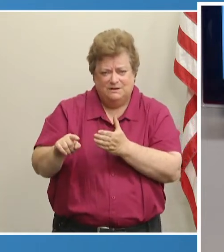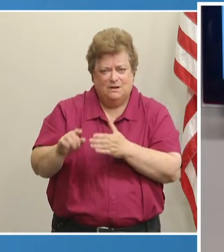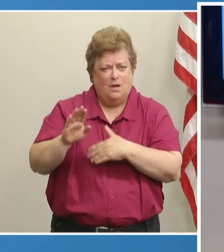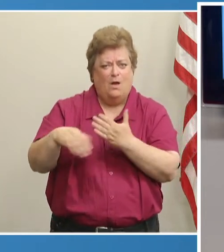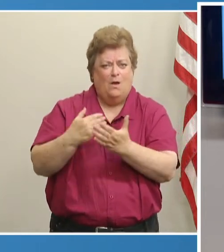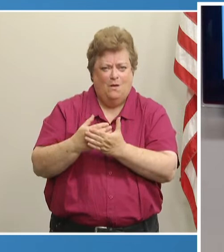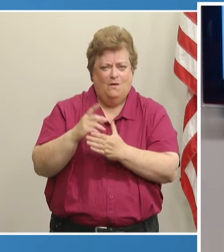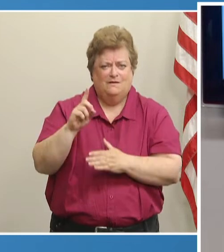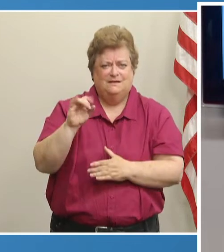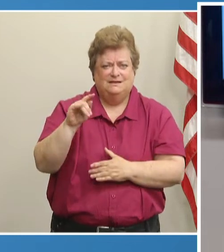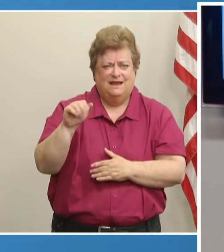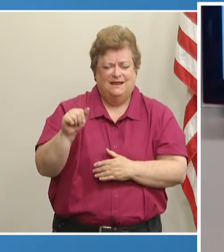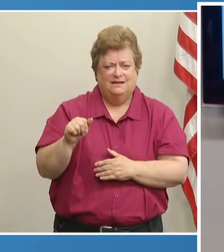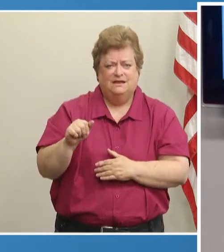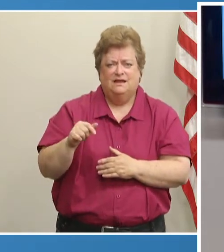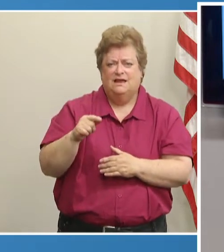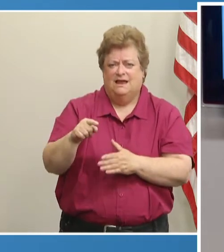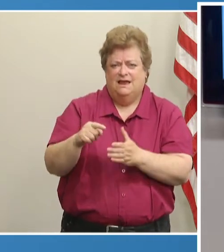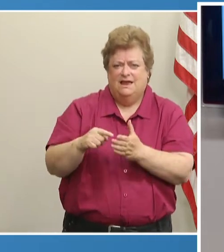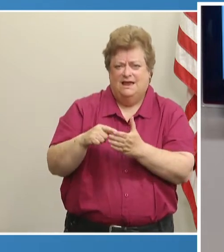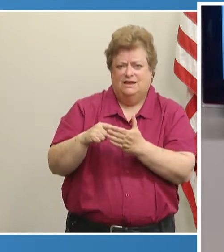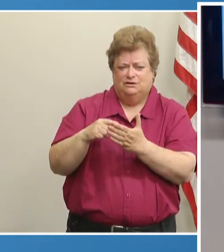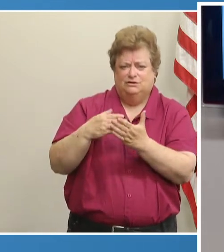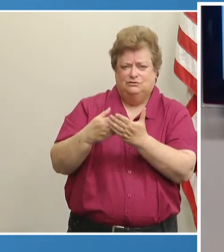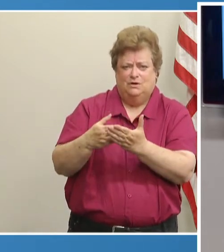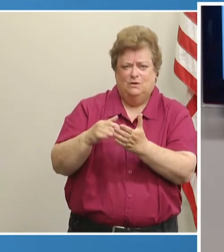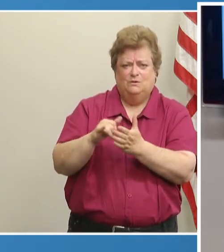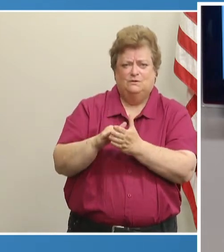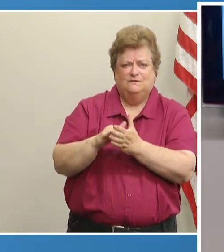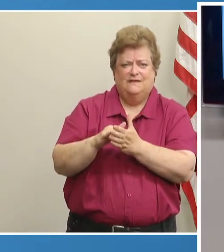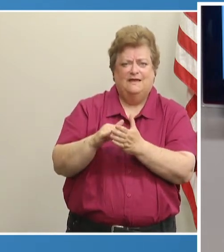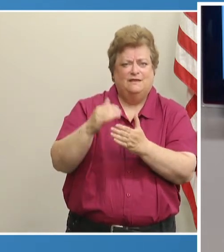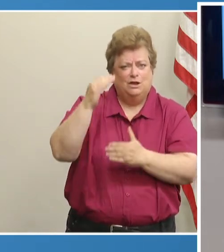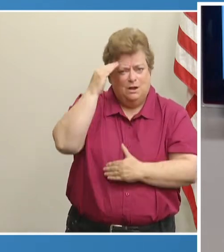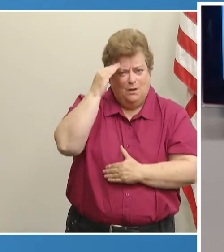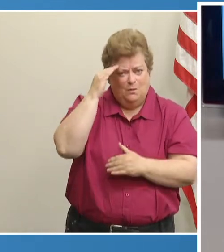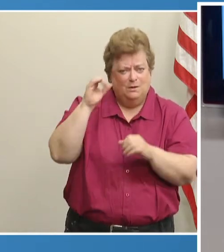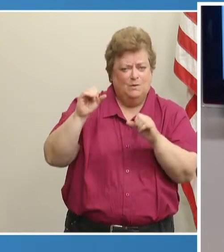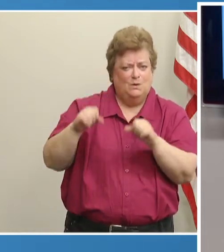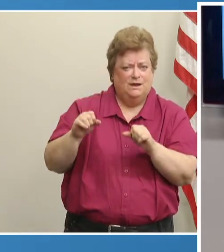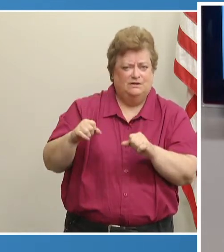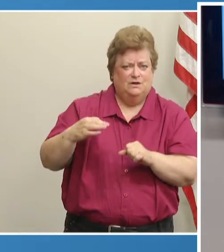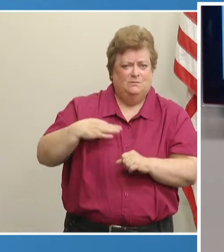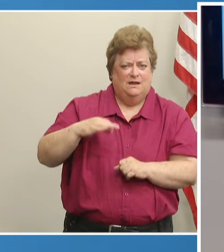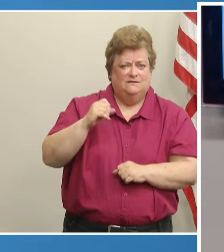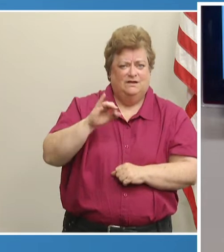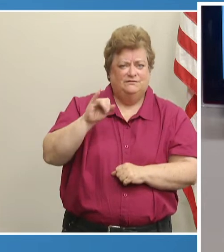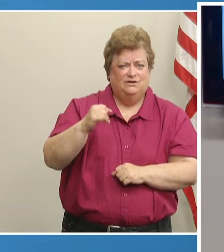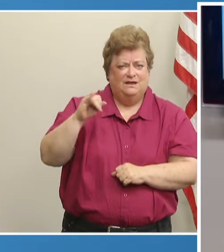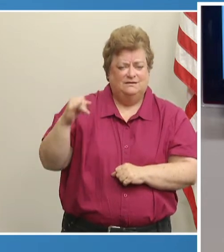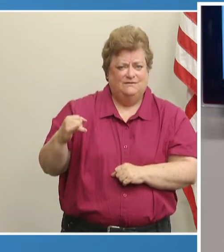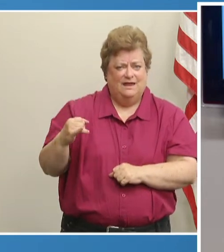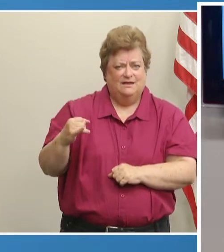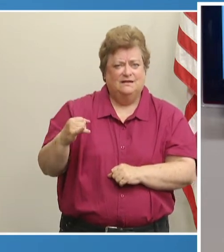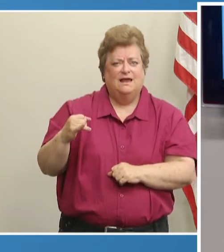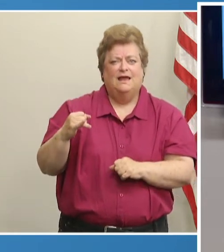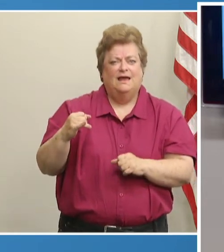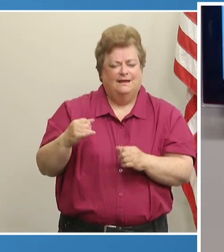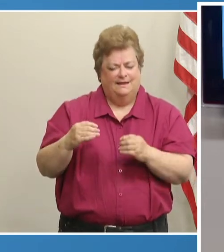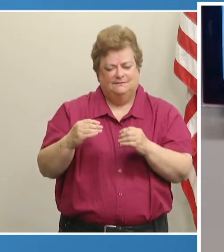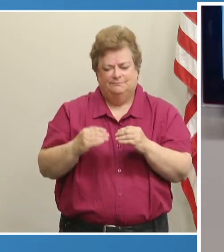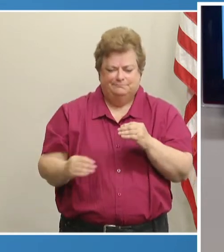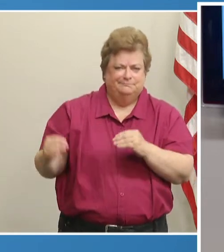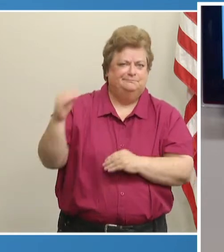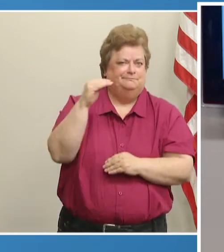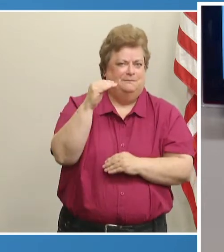data. The review shows that the known and potential benefits of J&J vaccine outweigh its